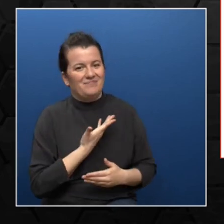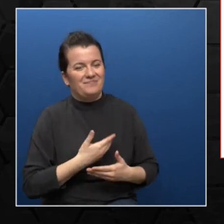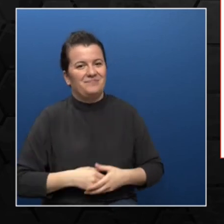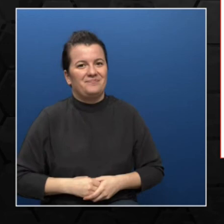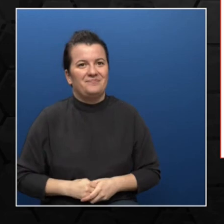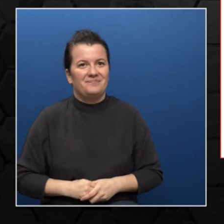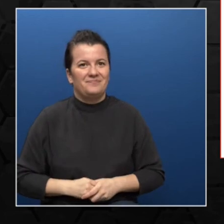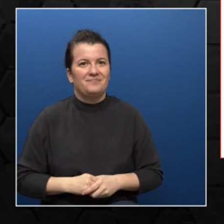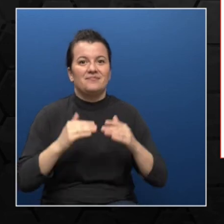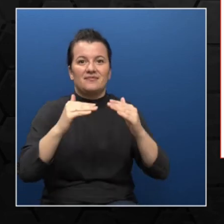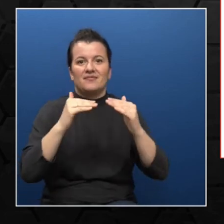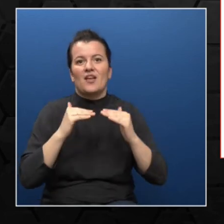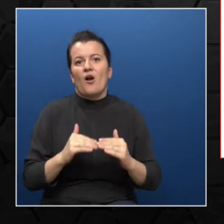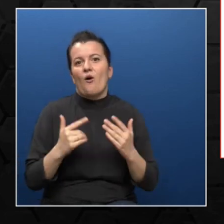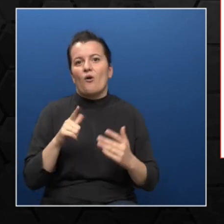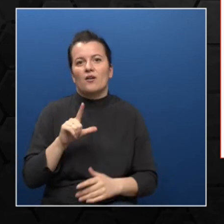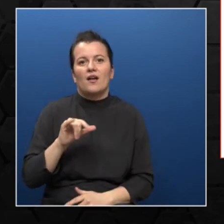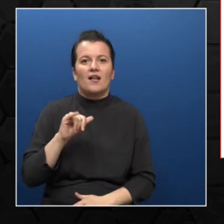that is my LinkedIn.